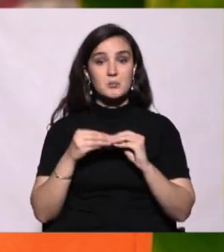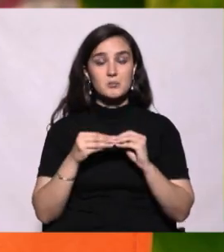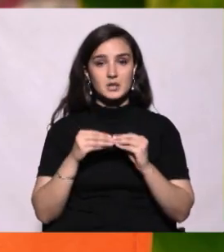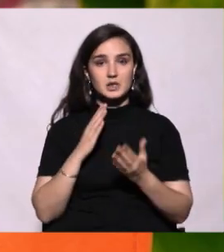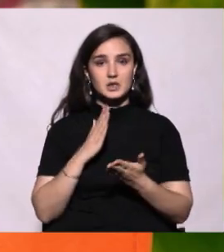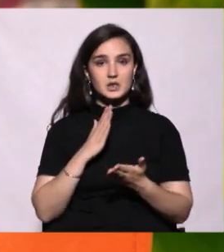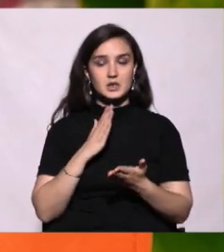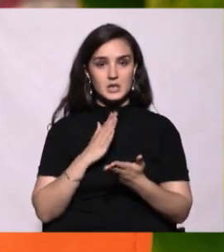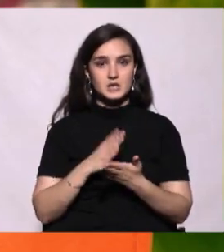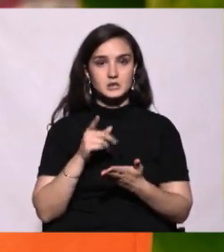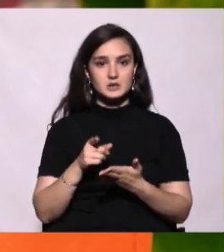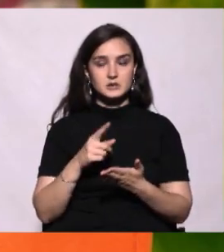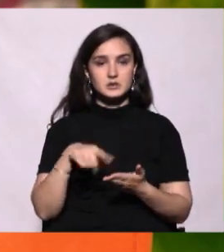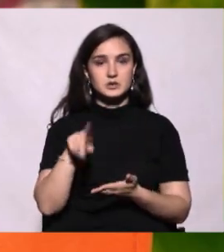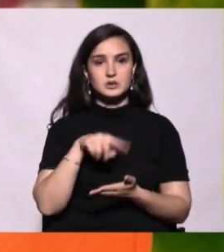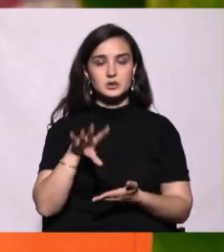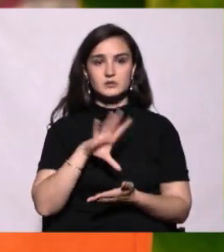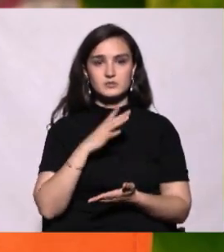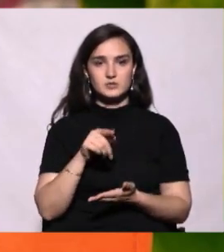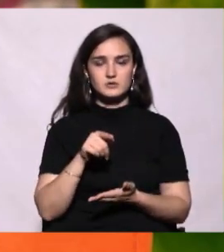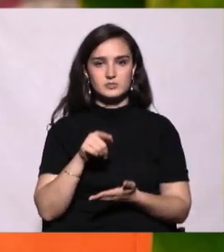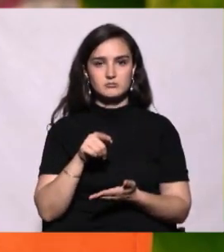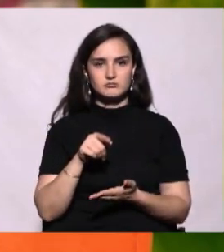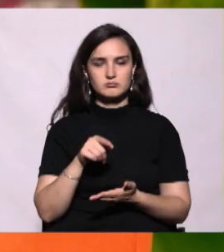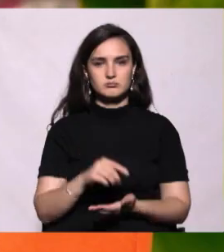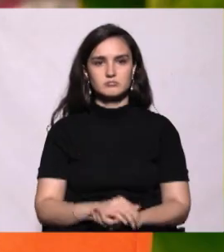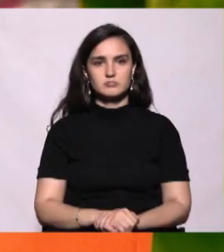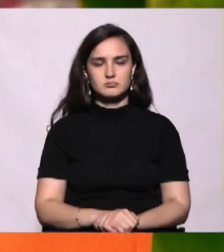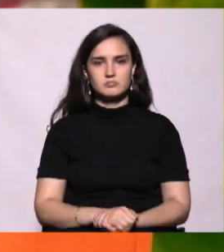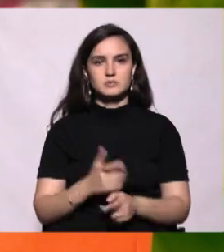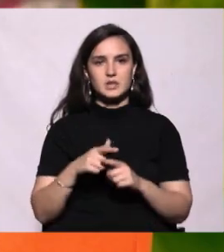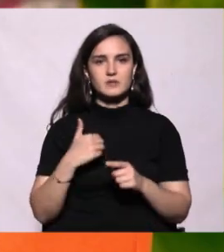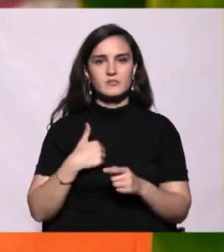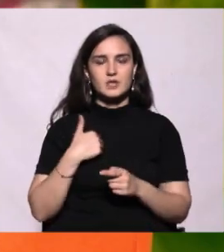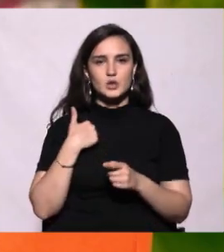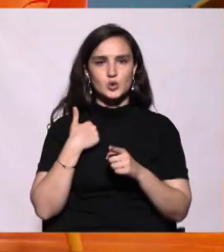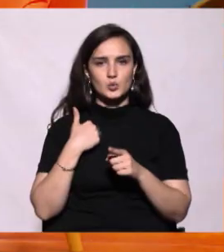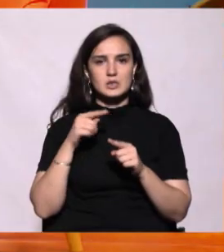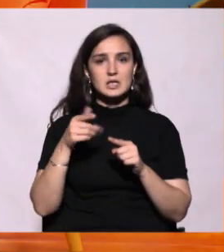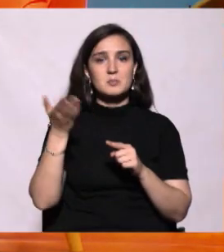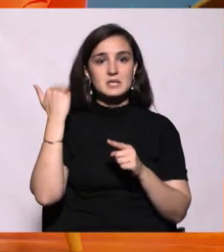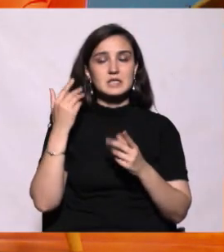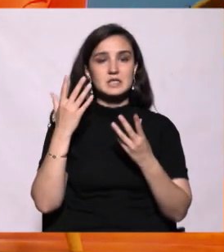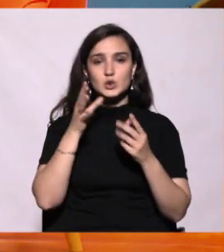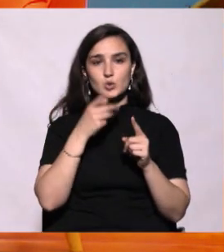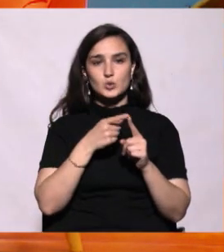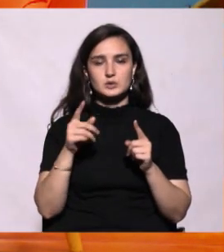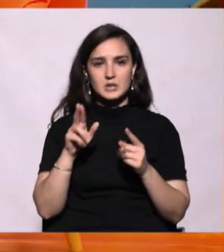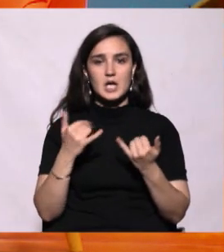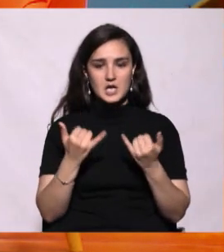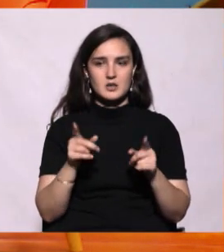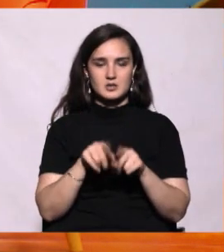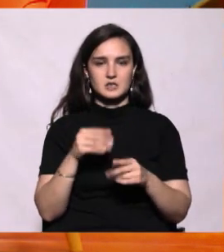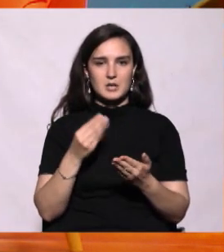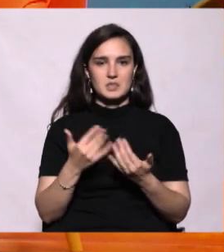are timeless. They were priceless, and they were valued in those days, and they are valued